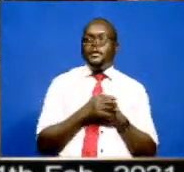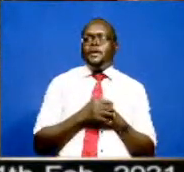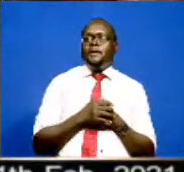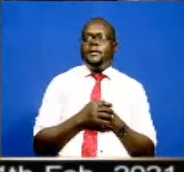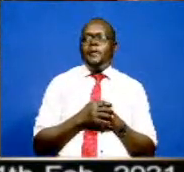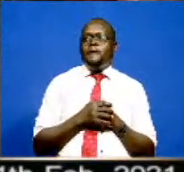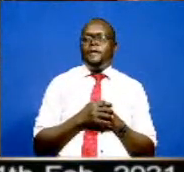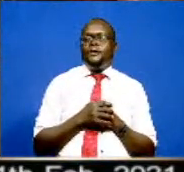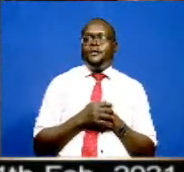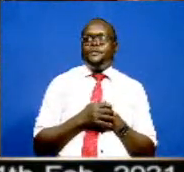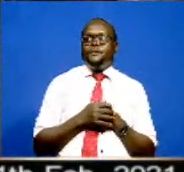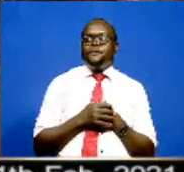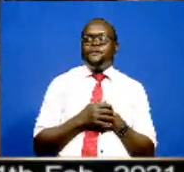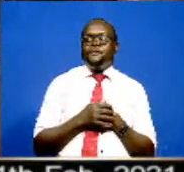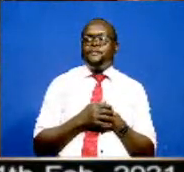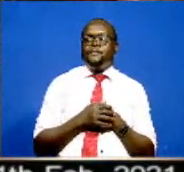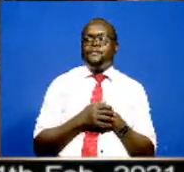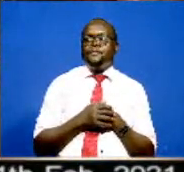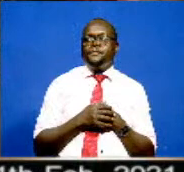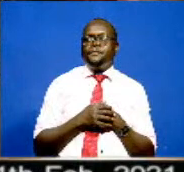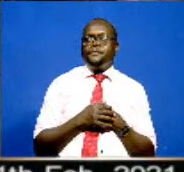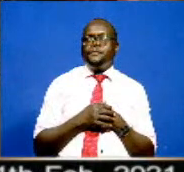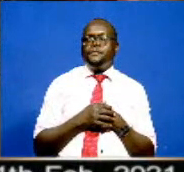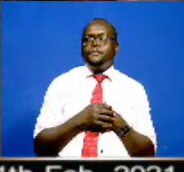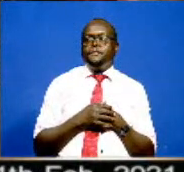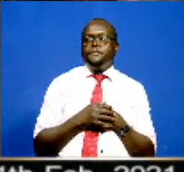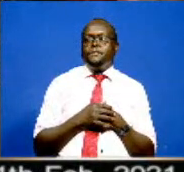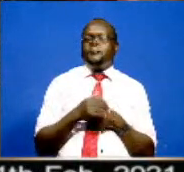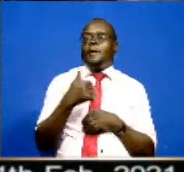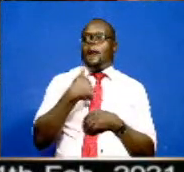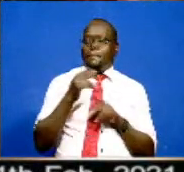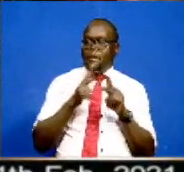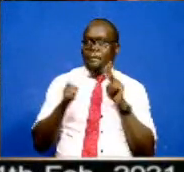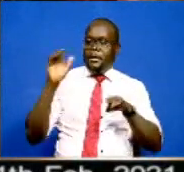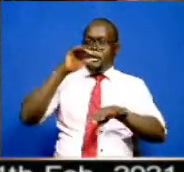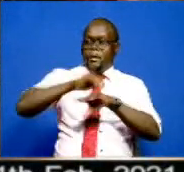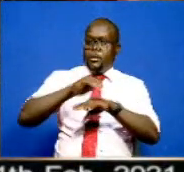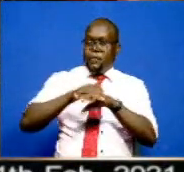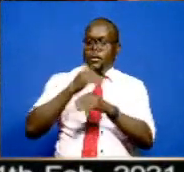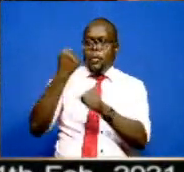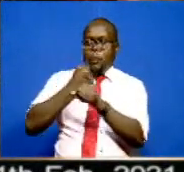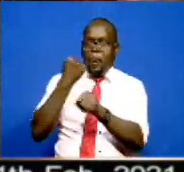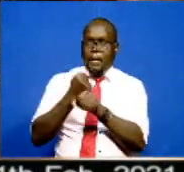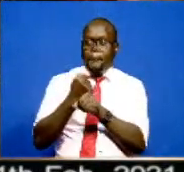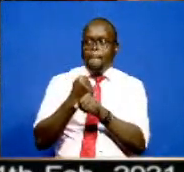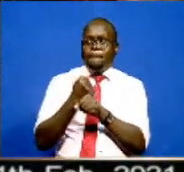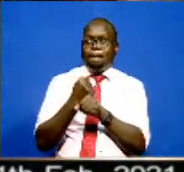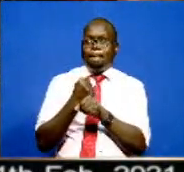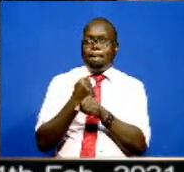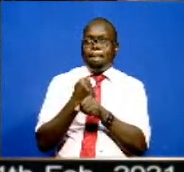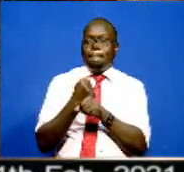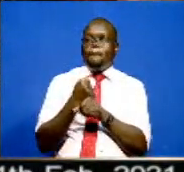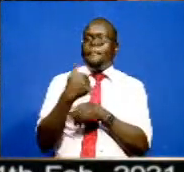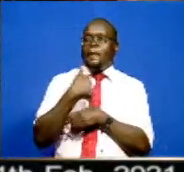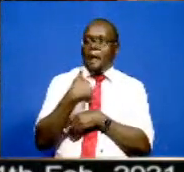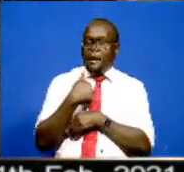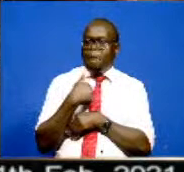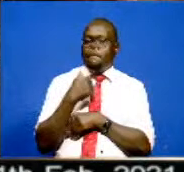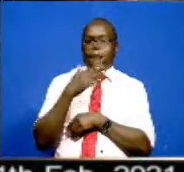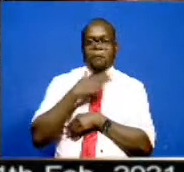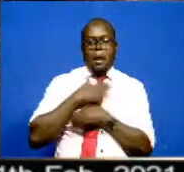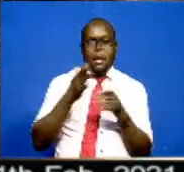Because again, my whip is, I think I've never had a very good working relationship with anyone like I do have with my whip.